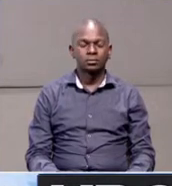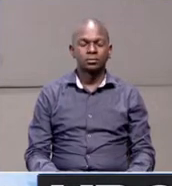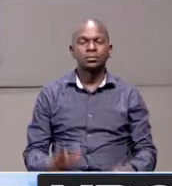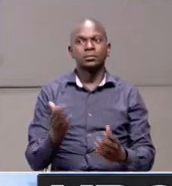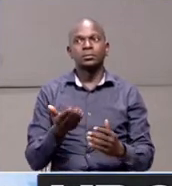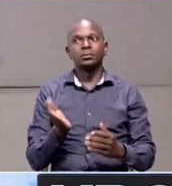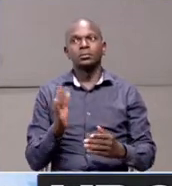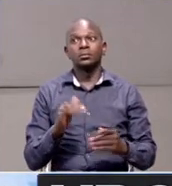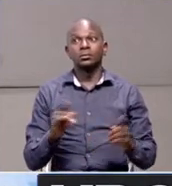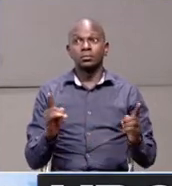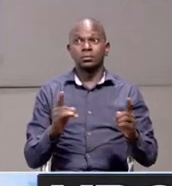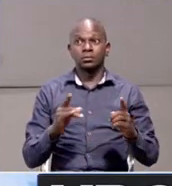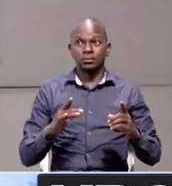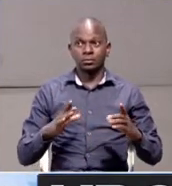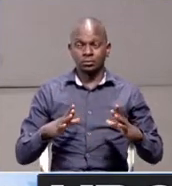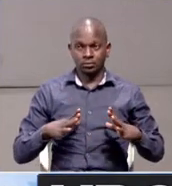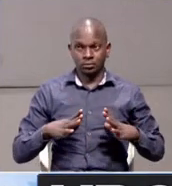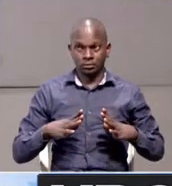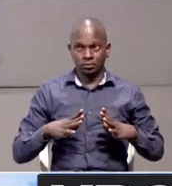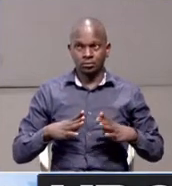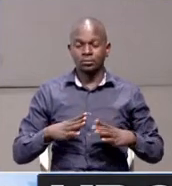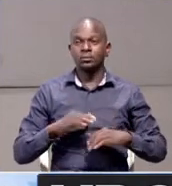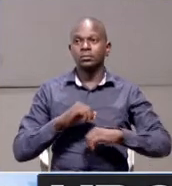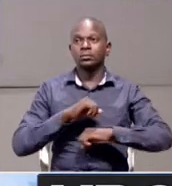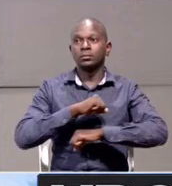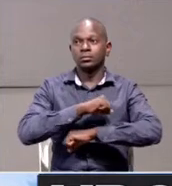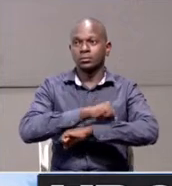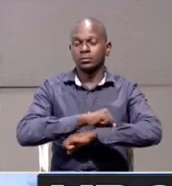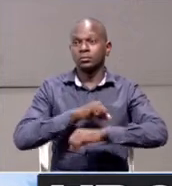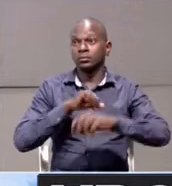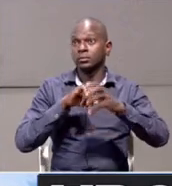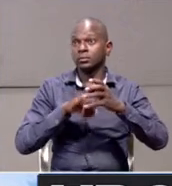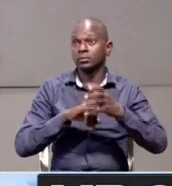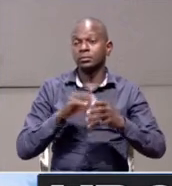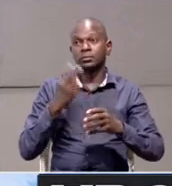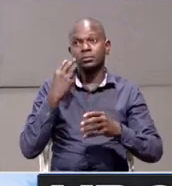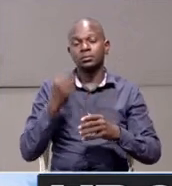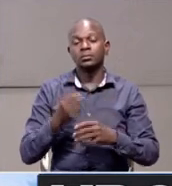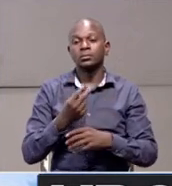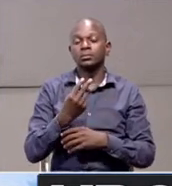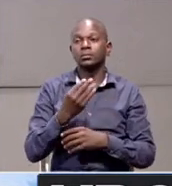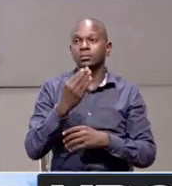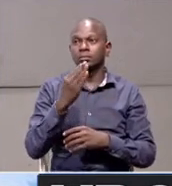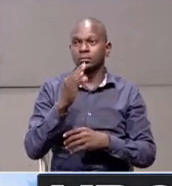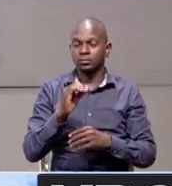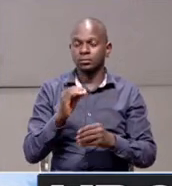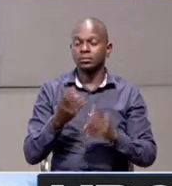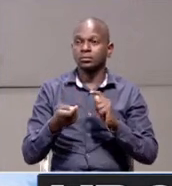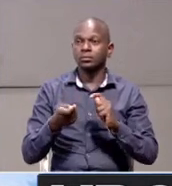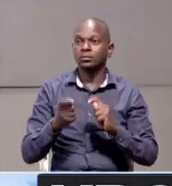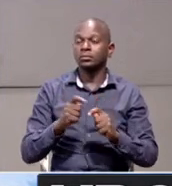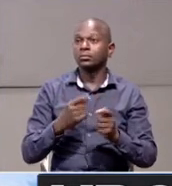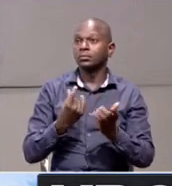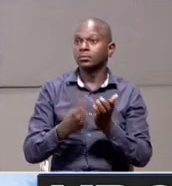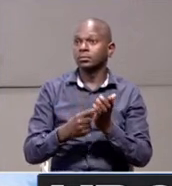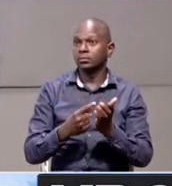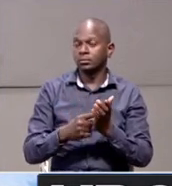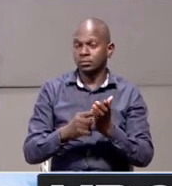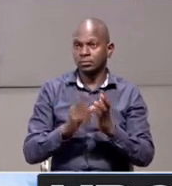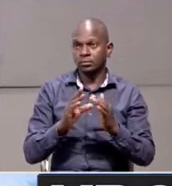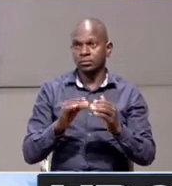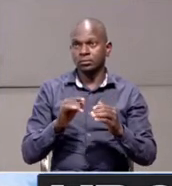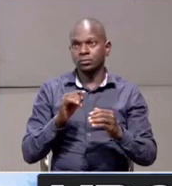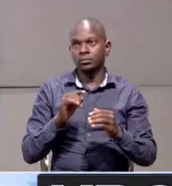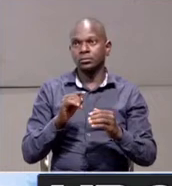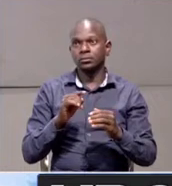Welcome back from that short commercial break. Secondary schools are adhering to the Vision of 2040, which aims to transform Uganda